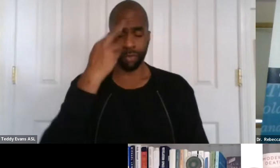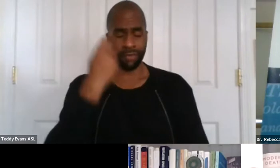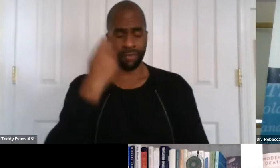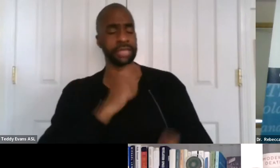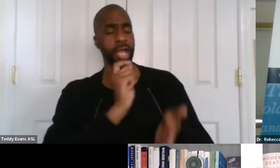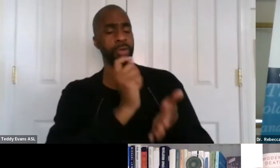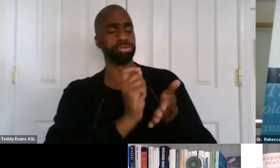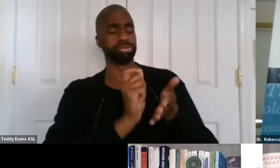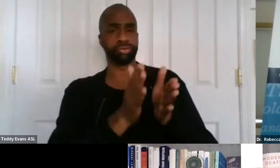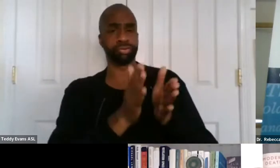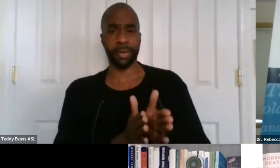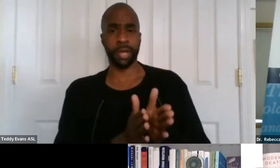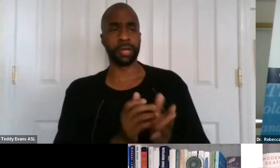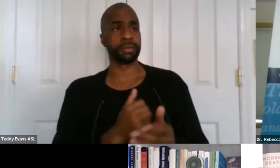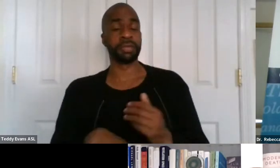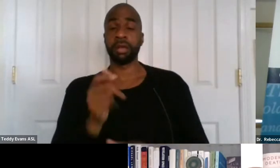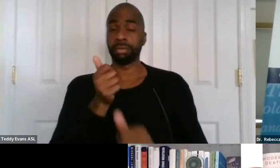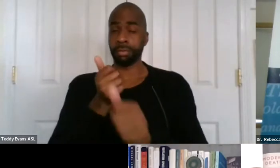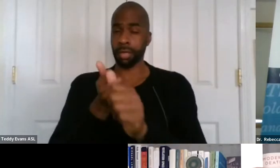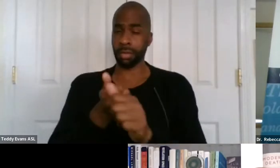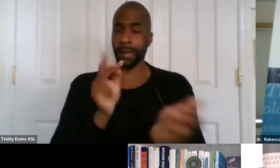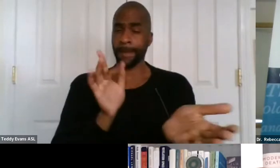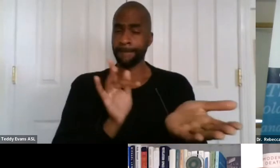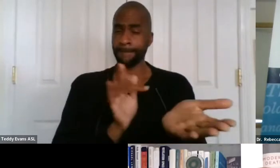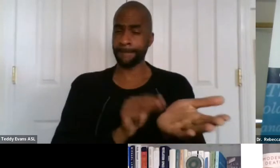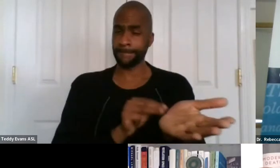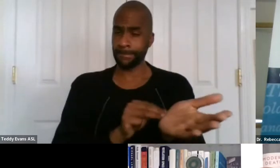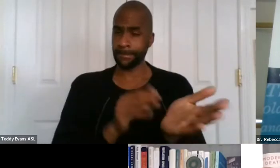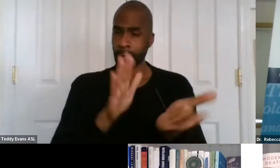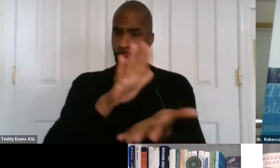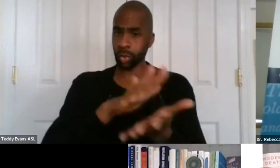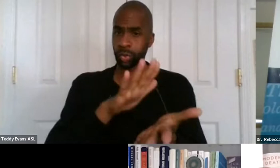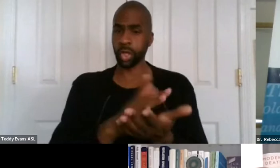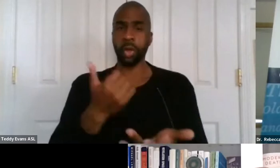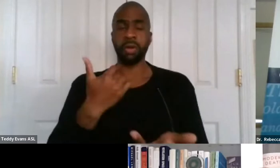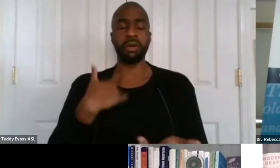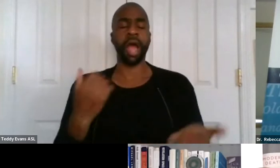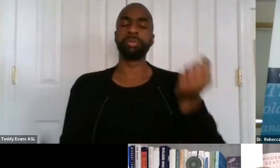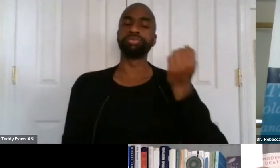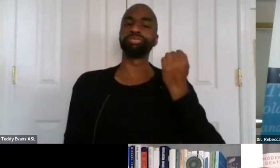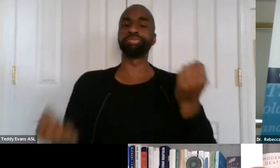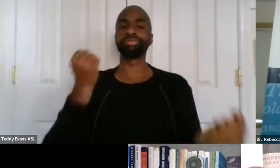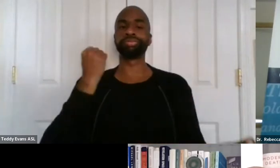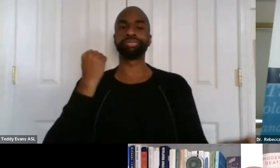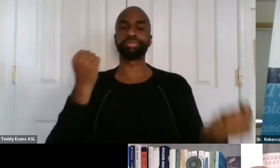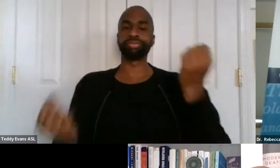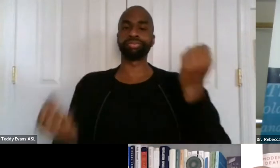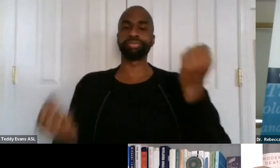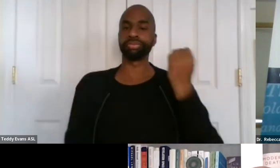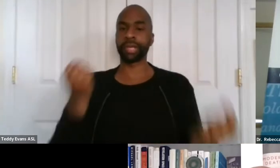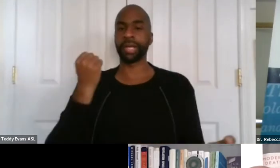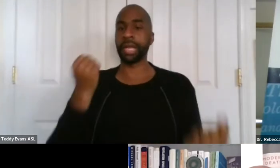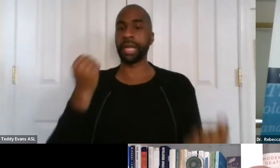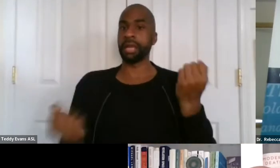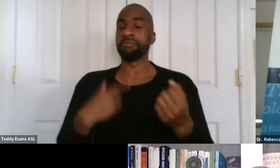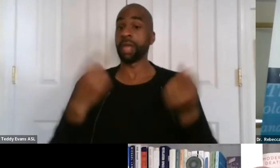I was in medical school, I had this really terrible injury. I was lifting weights, and then before I knew it, I